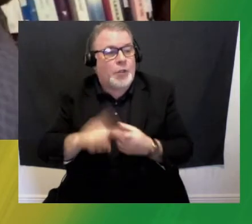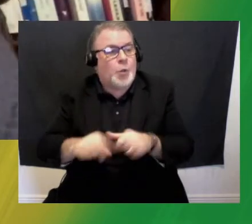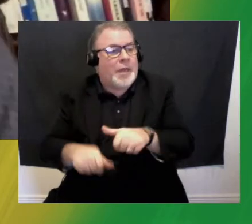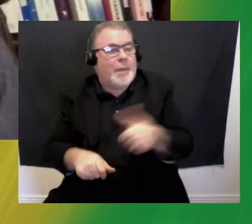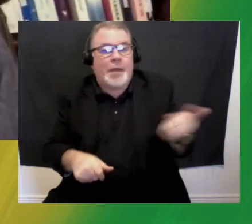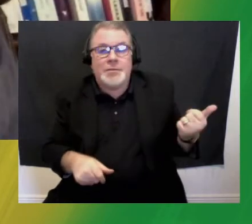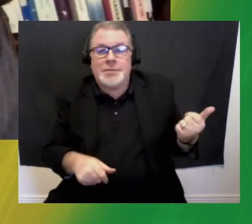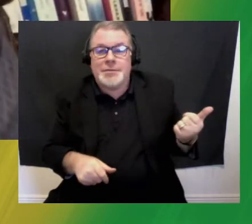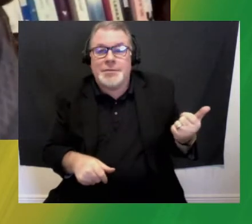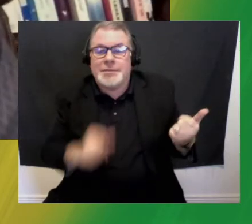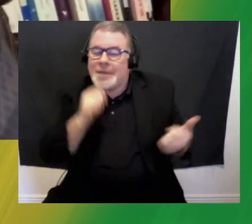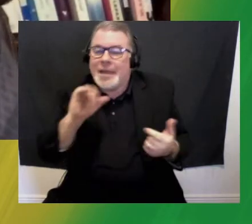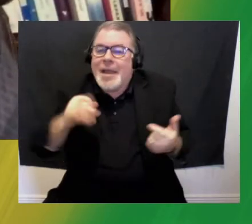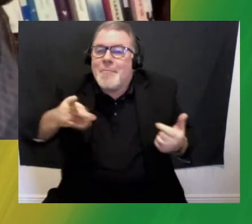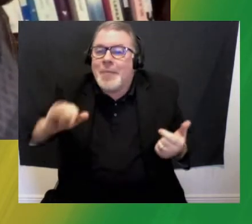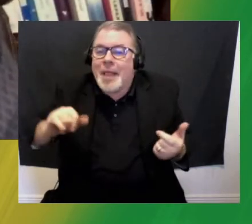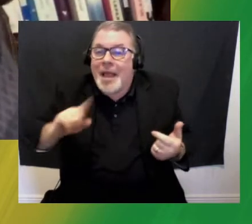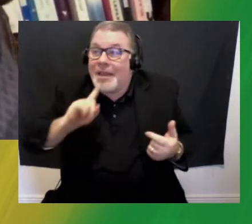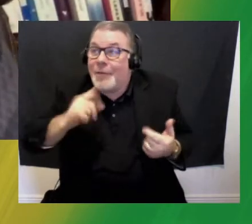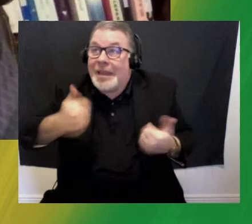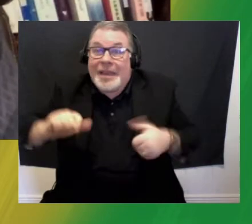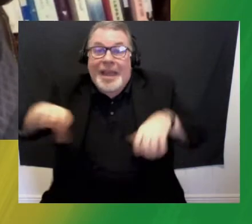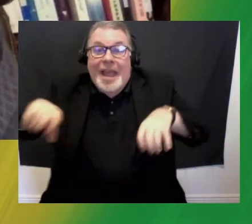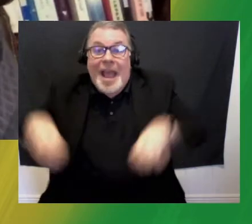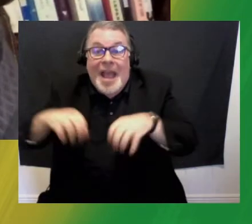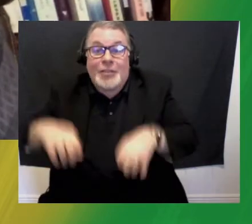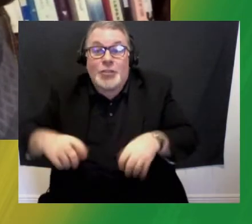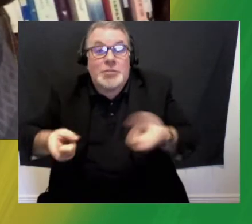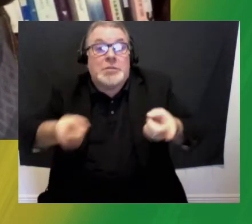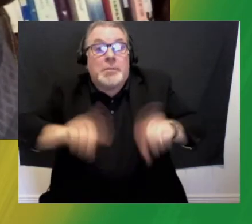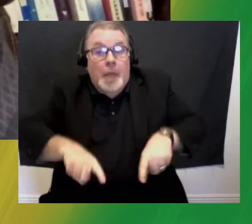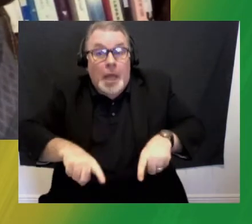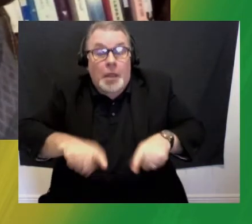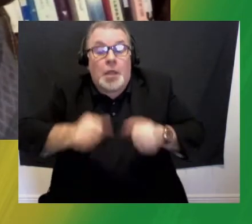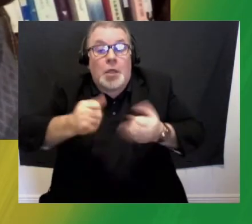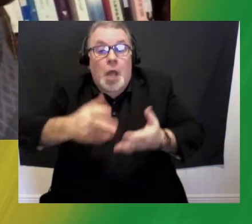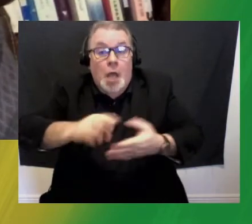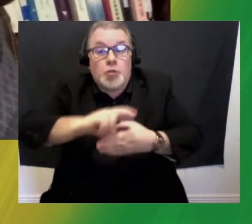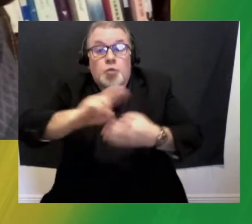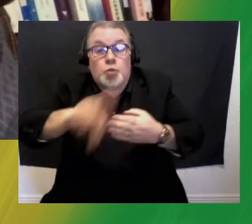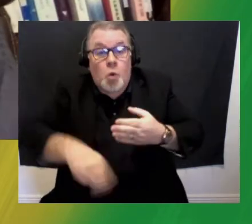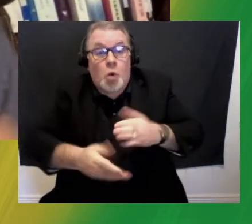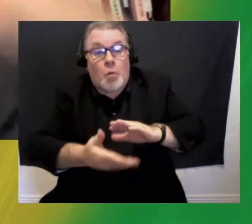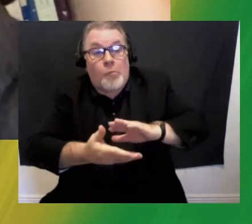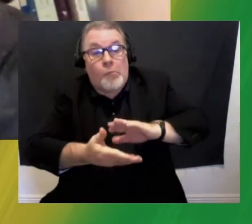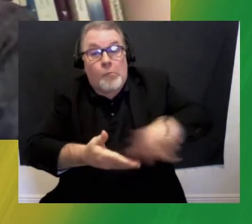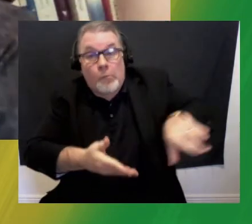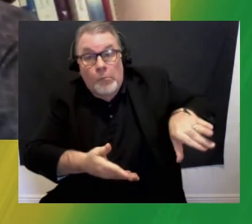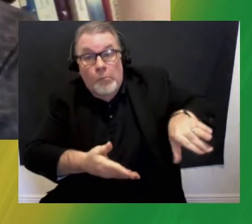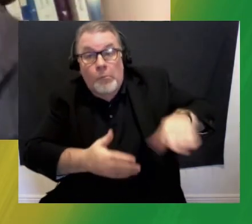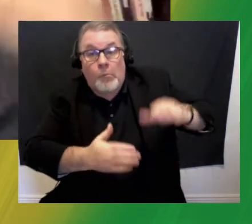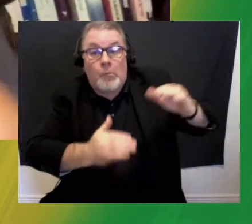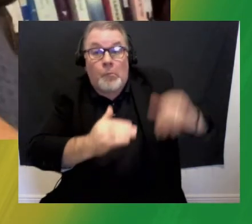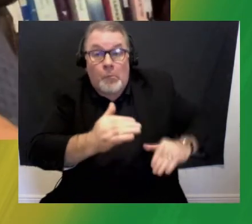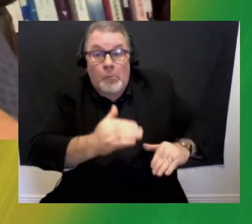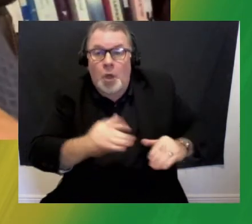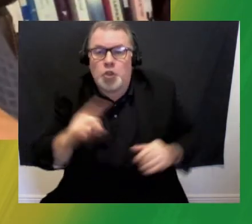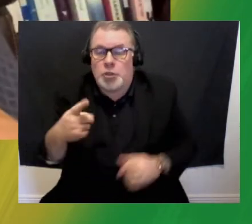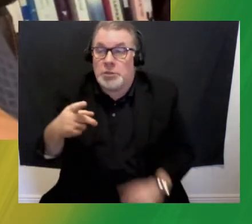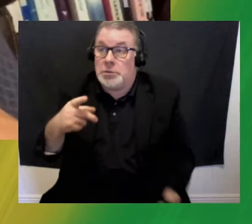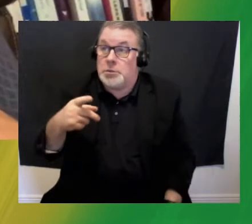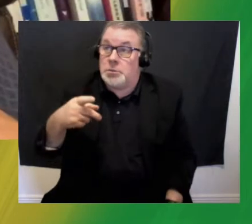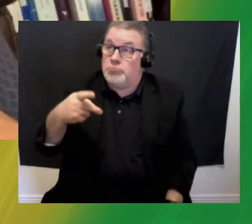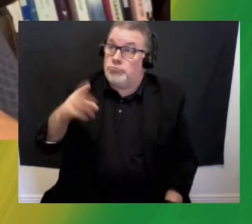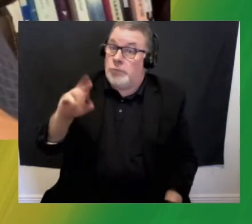Doesn't imply that there was any action that took place that resulted in marginality and marginalization. It's just there's privilege and I'll be damned, there's